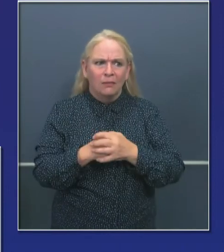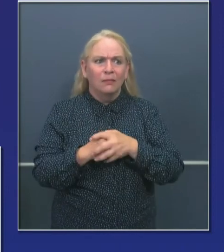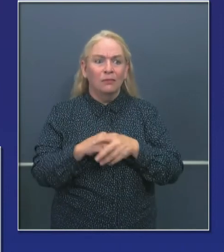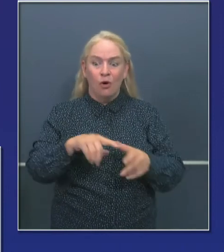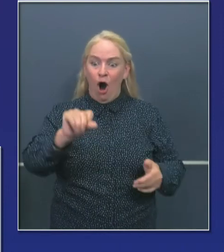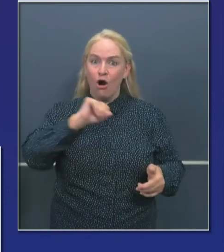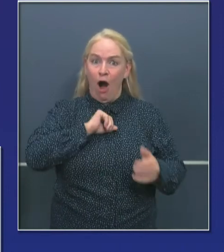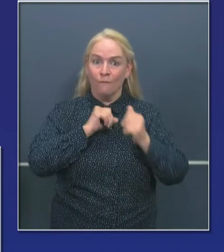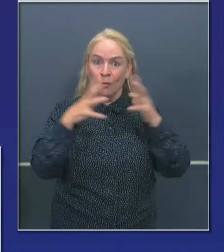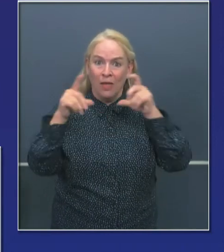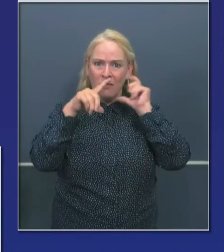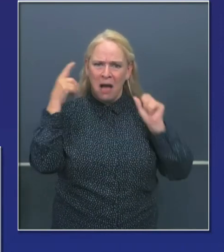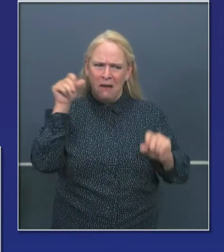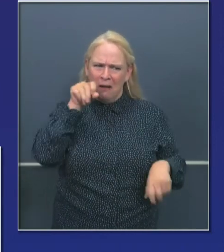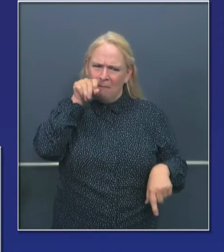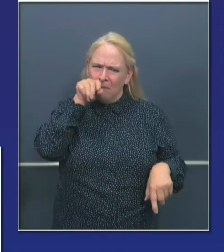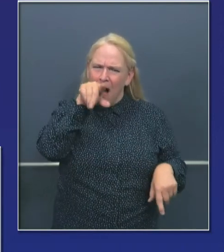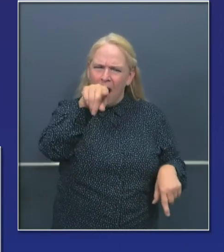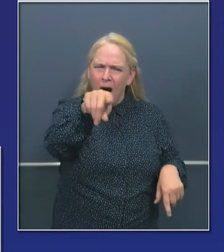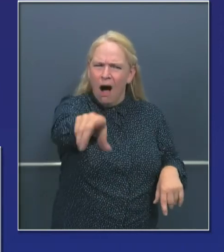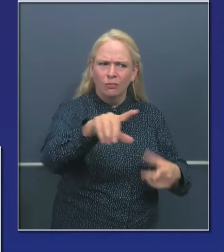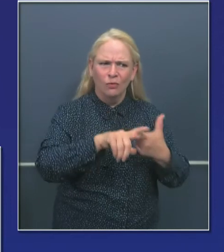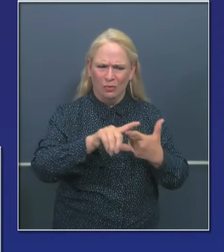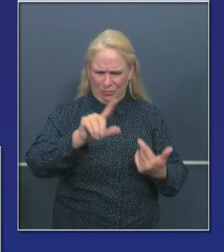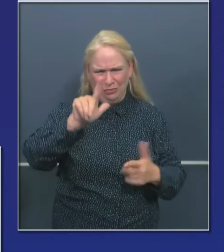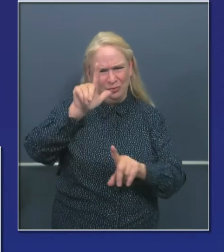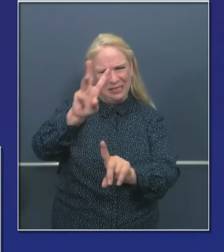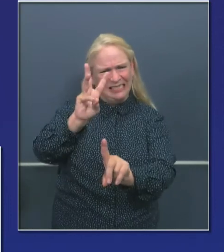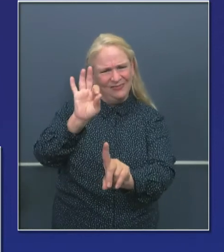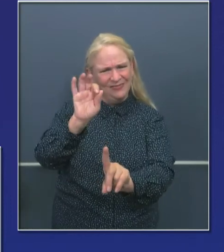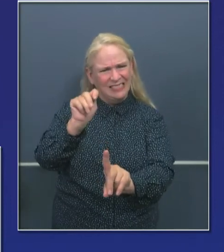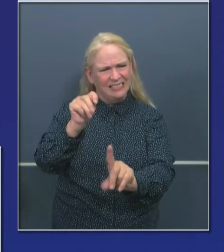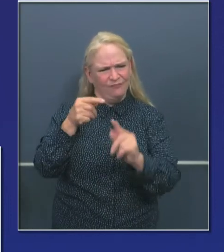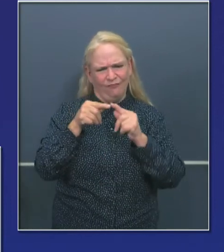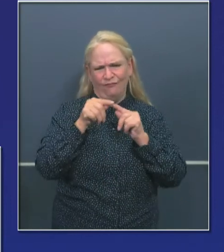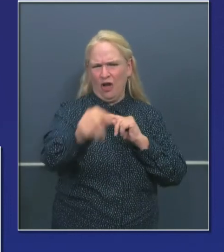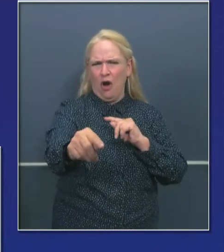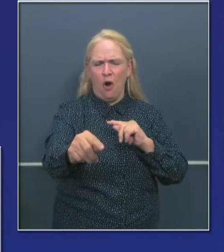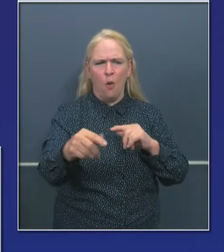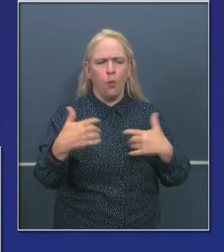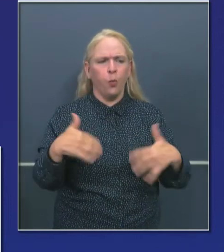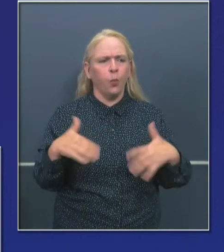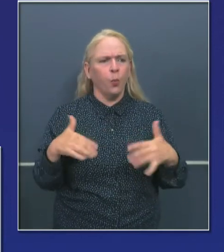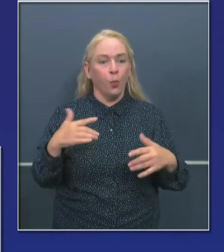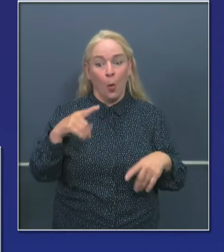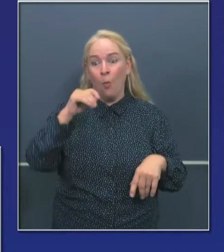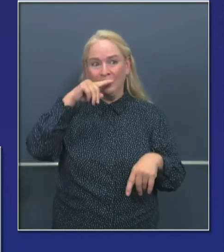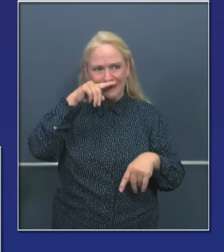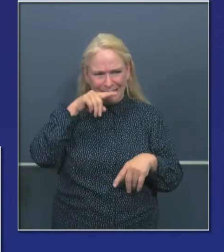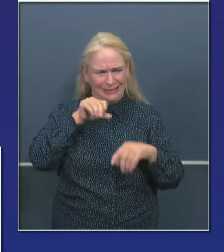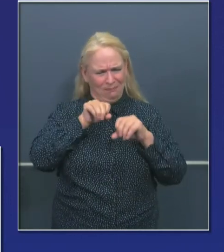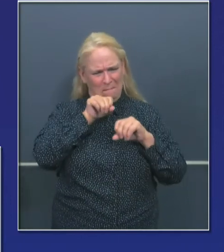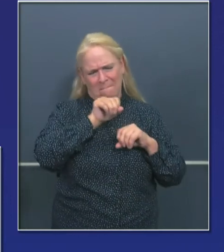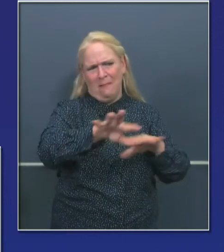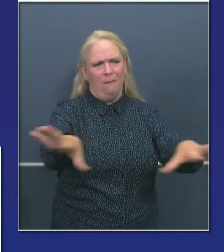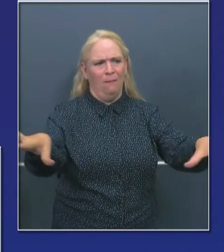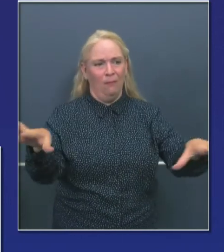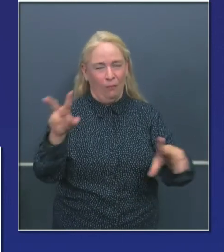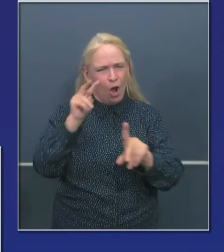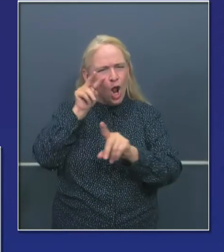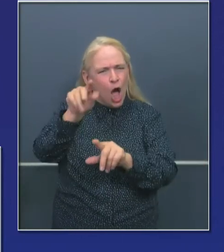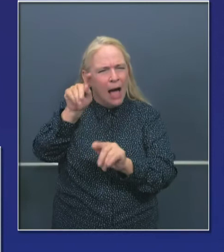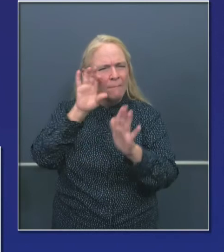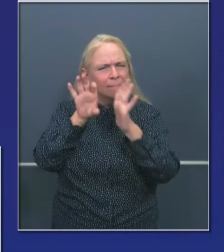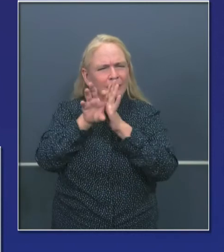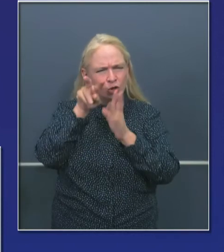cough, go, and how far a distance those droplets can go if you sneeze. Just take a look at this closely. If you